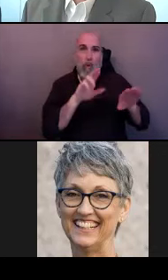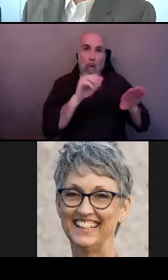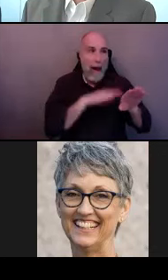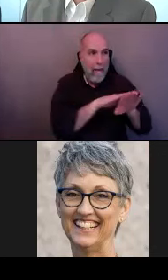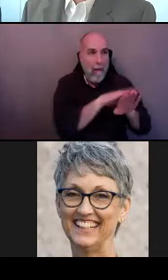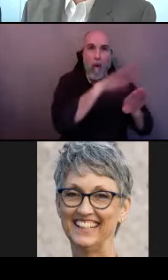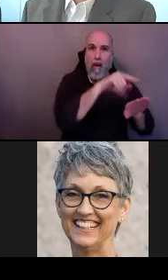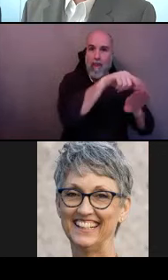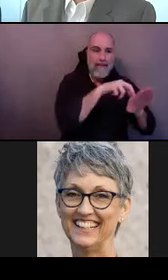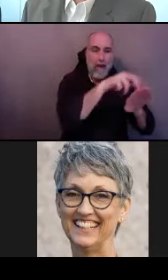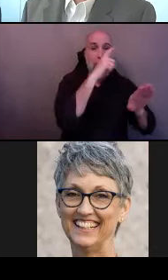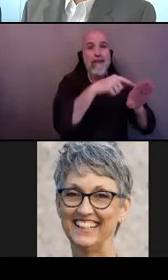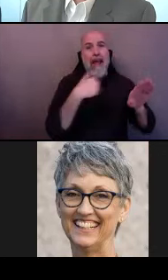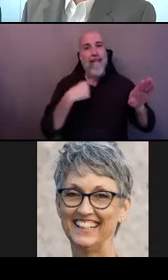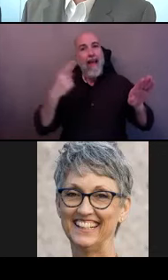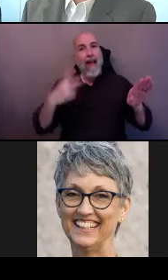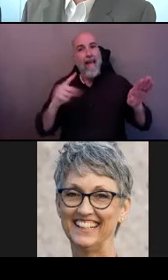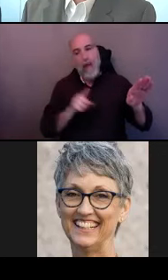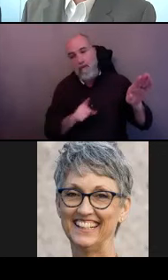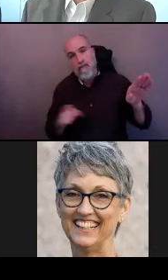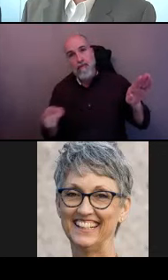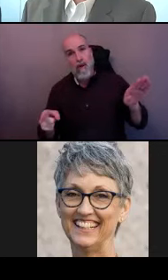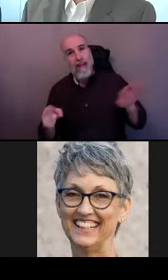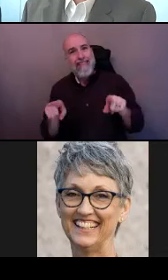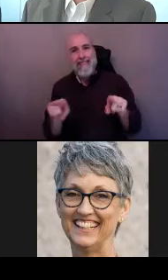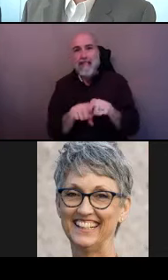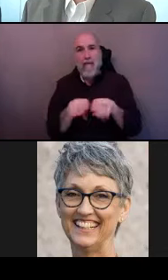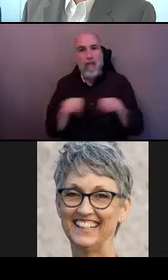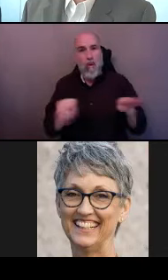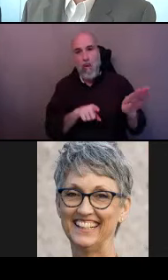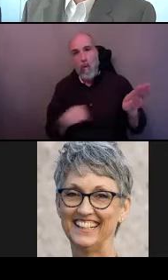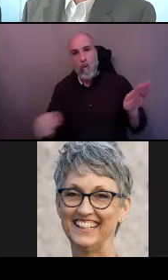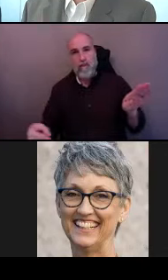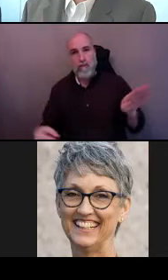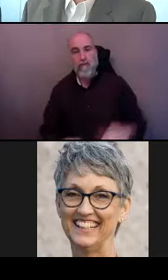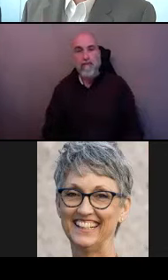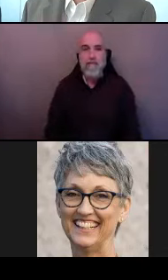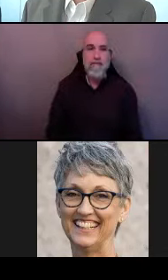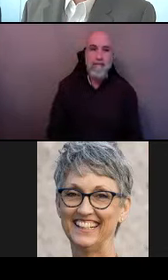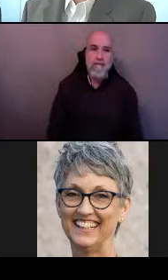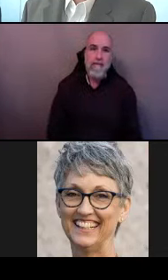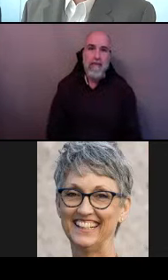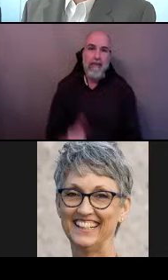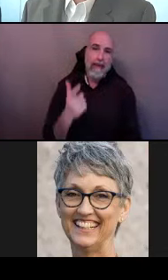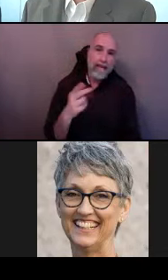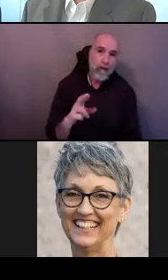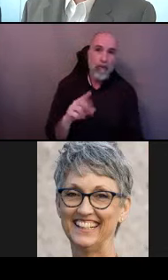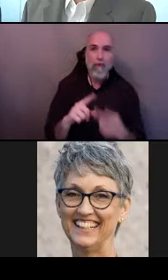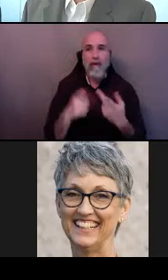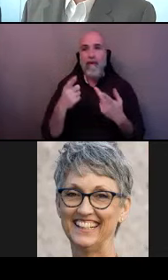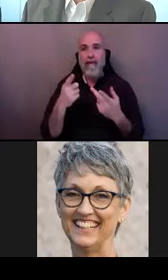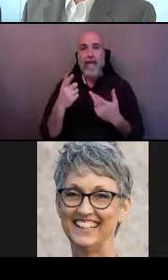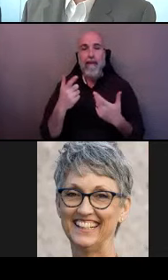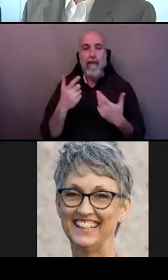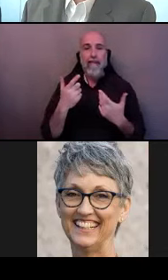that, because we have the half bathroom that is on the same level as the other spaces, which is the living room, the family room,